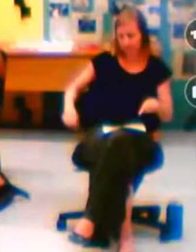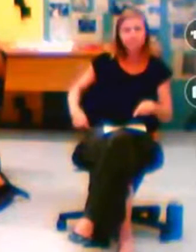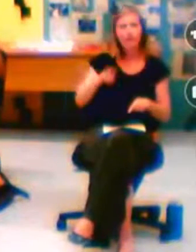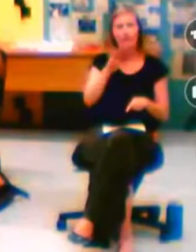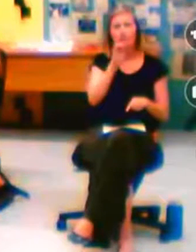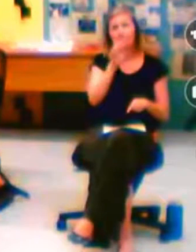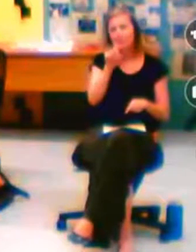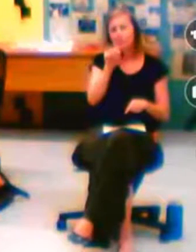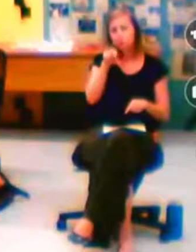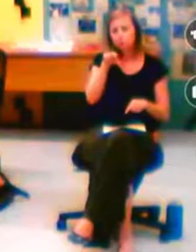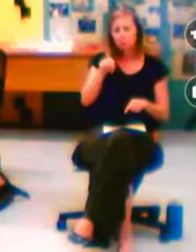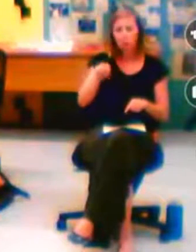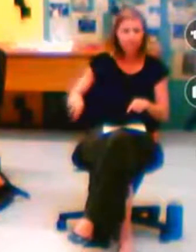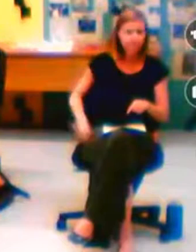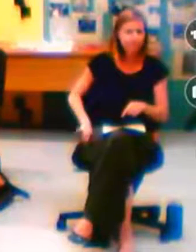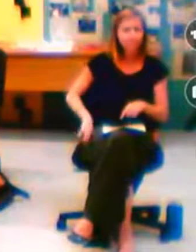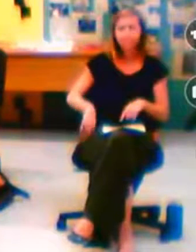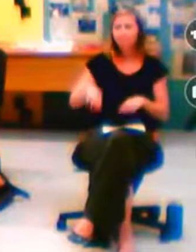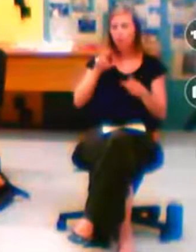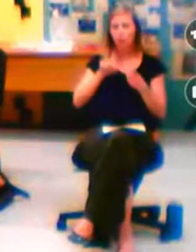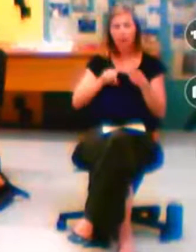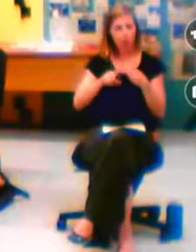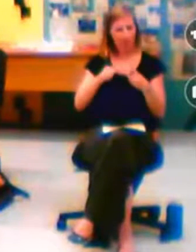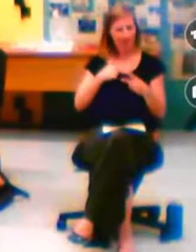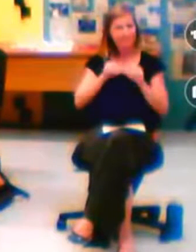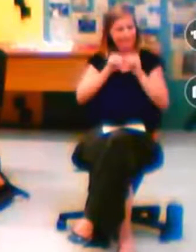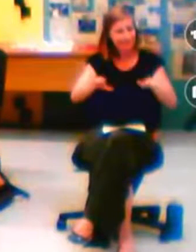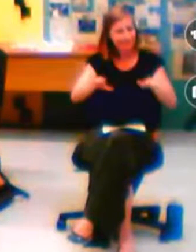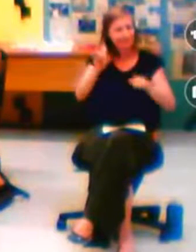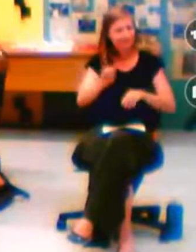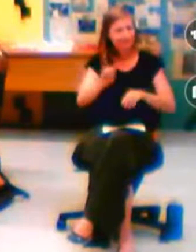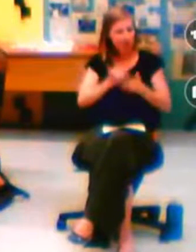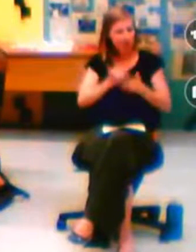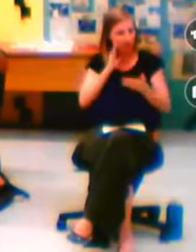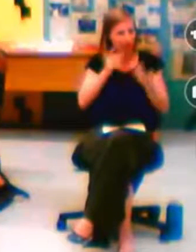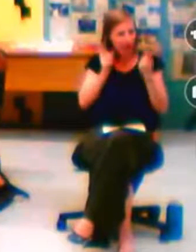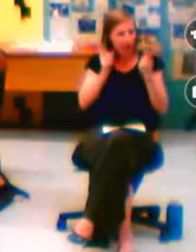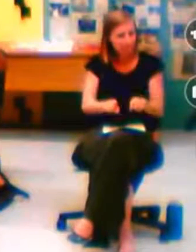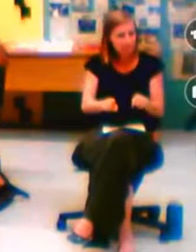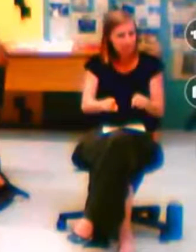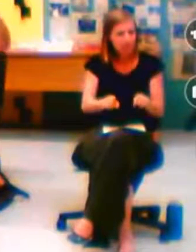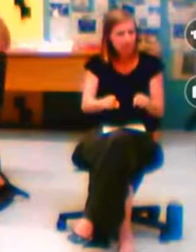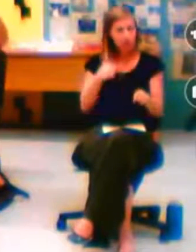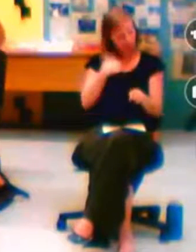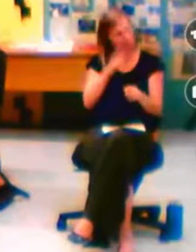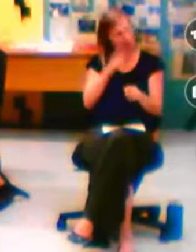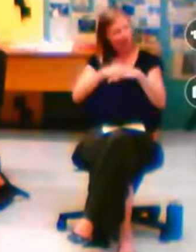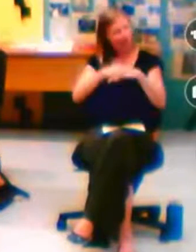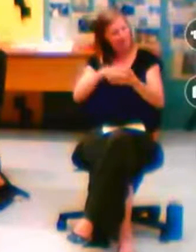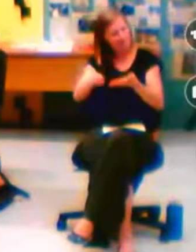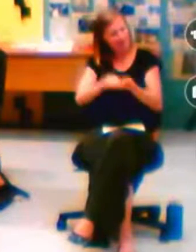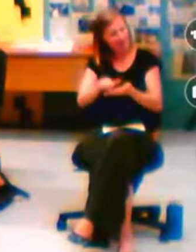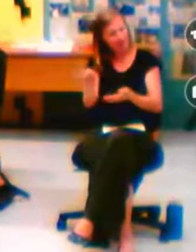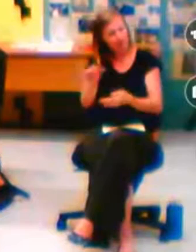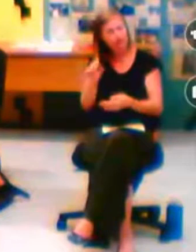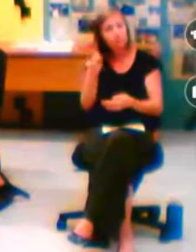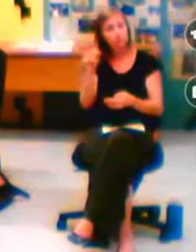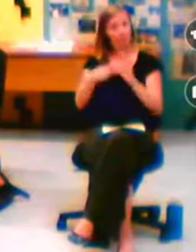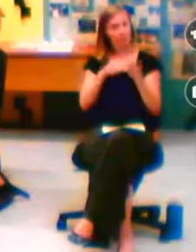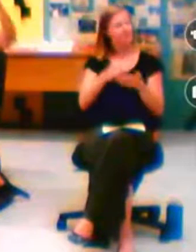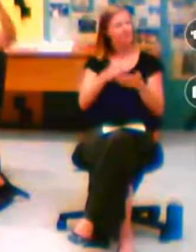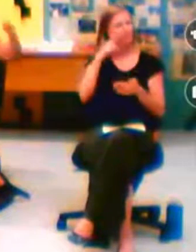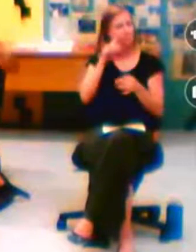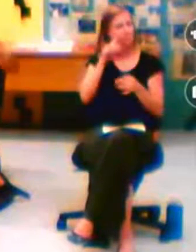any care right now. Because if we delay you care and you get that complication, you get that bed sore, you get that disseminated